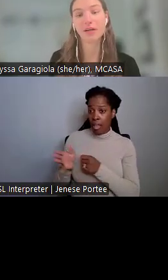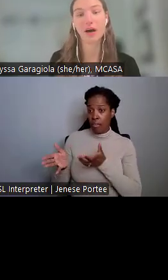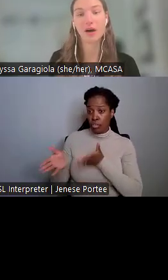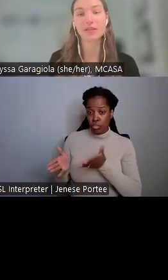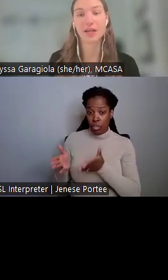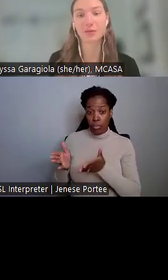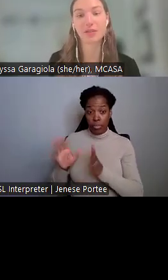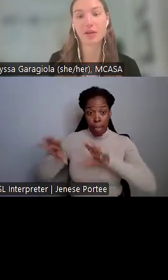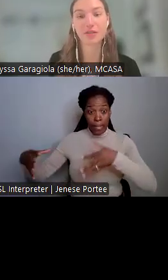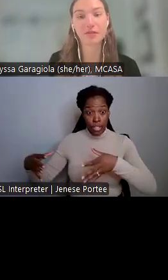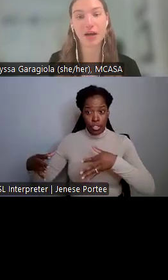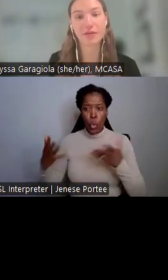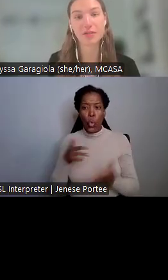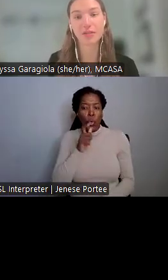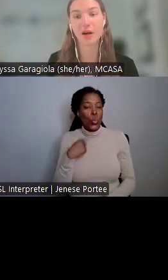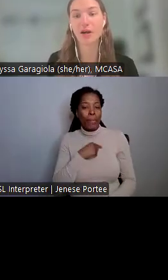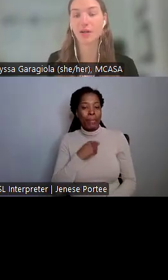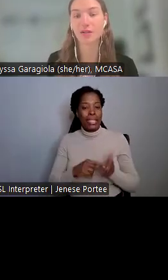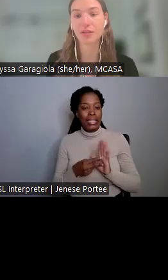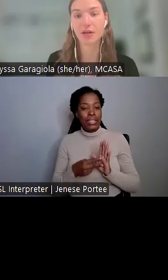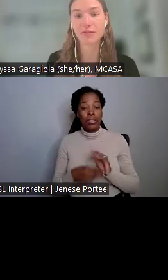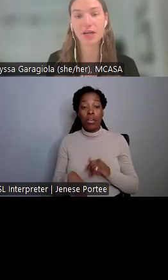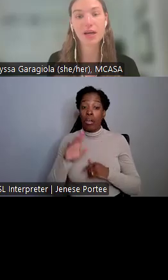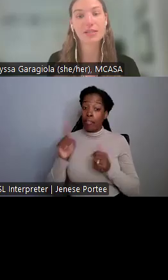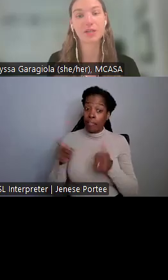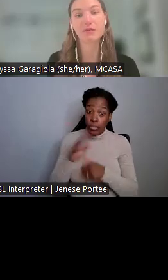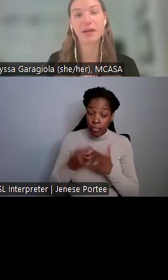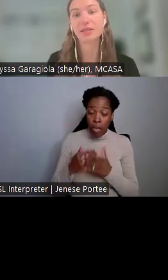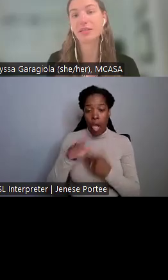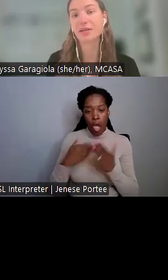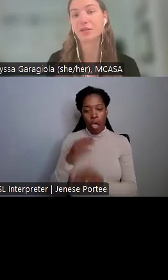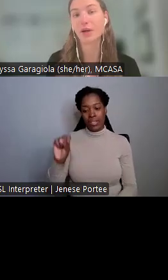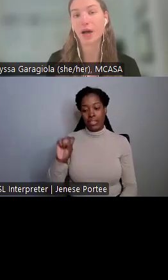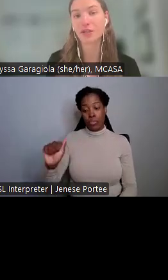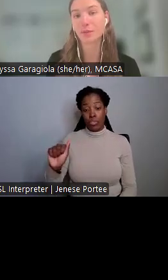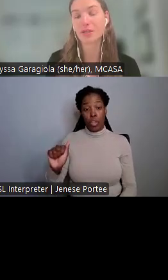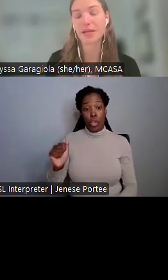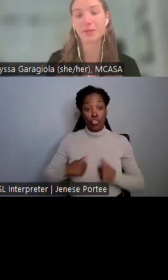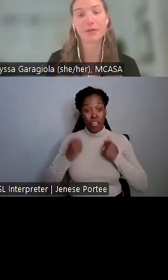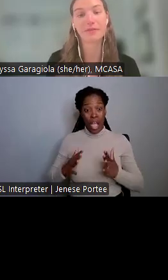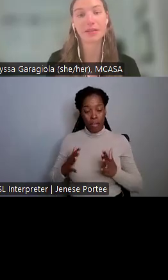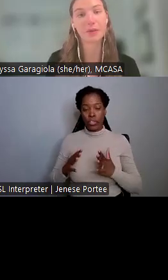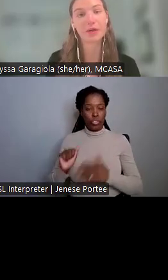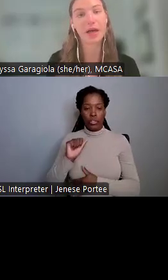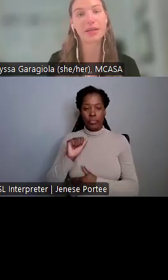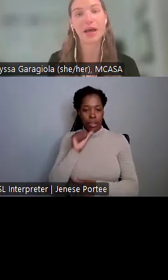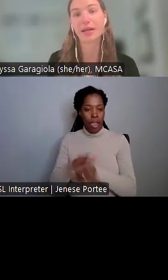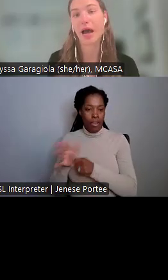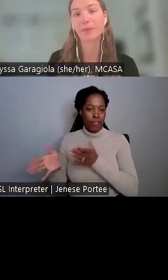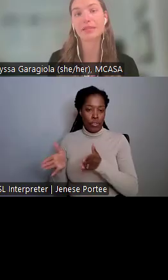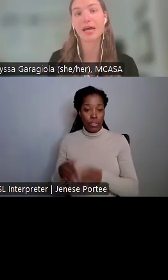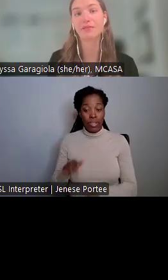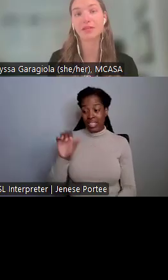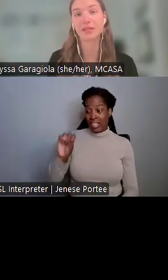of all sexual assault survivors are underserved. Sexual violence is 100% preventable, and yet